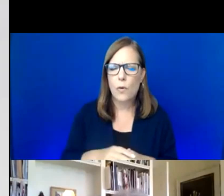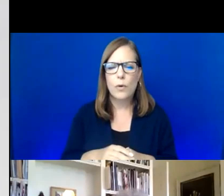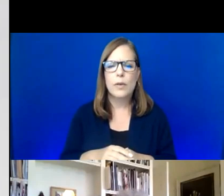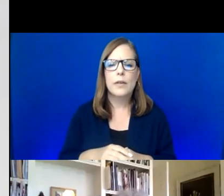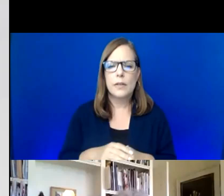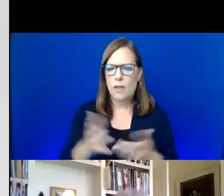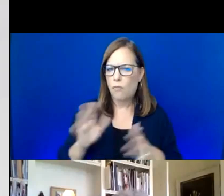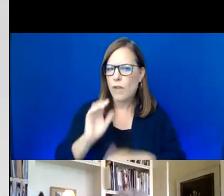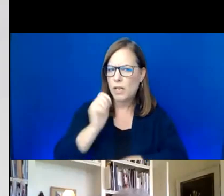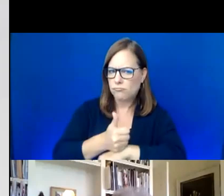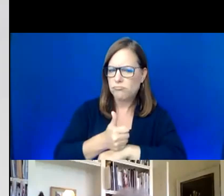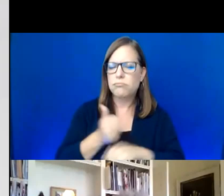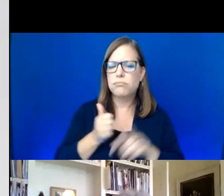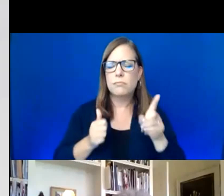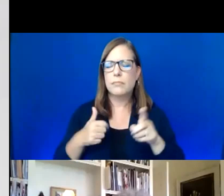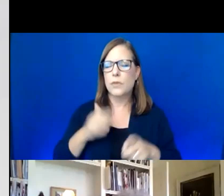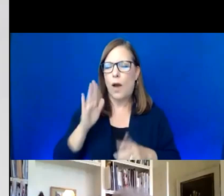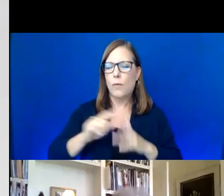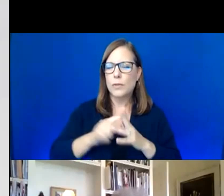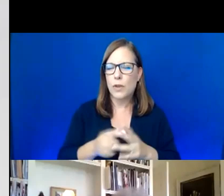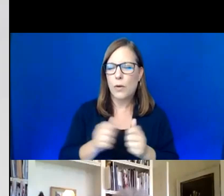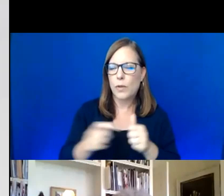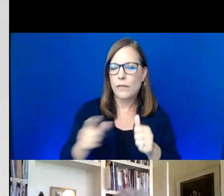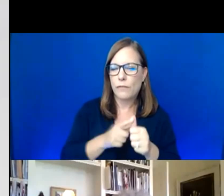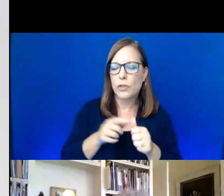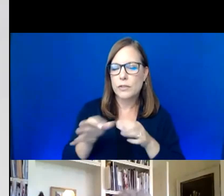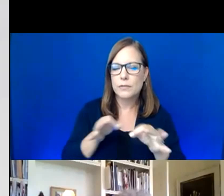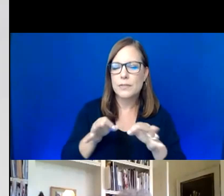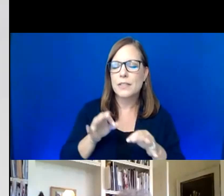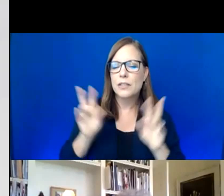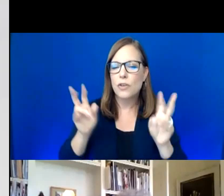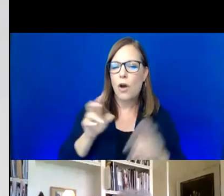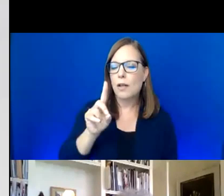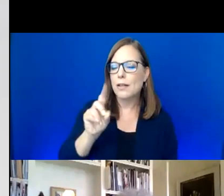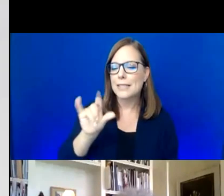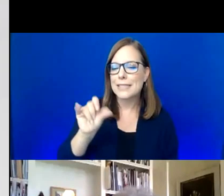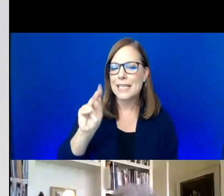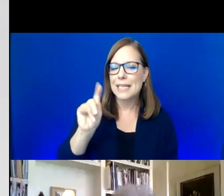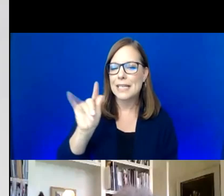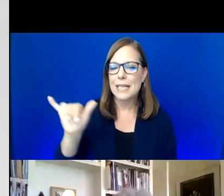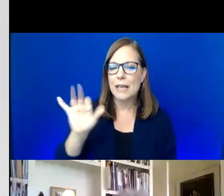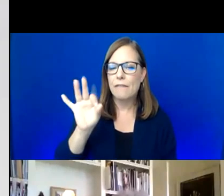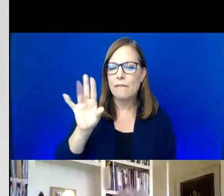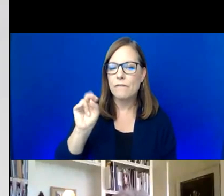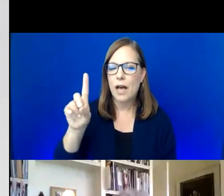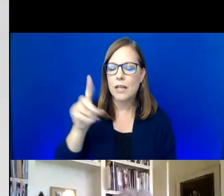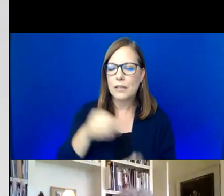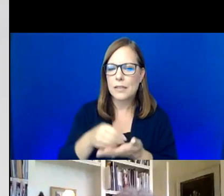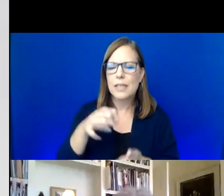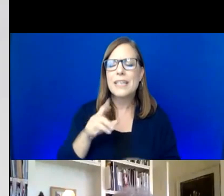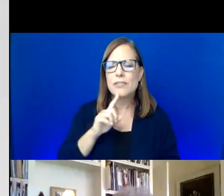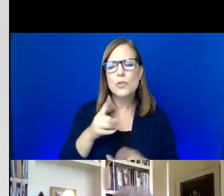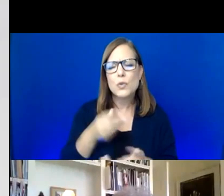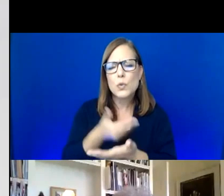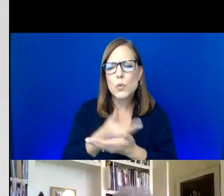I'll start with first describing the Dignity Fund, which is a relatively new program administered